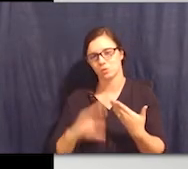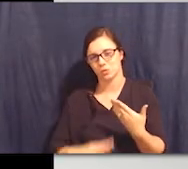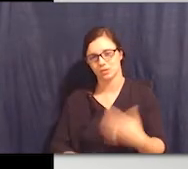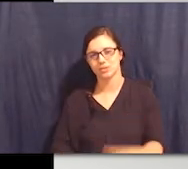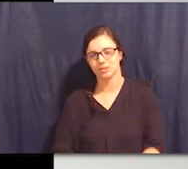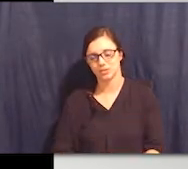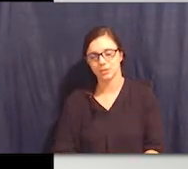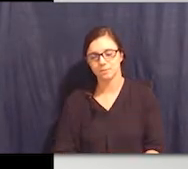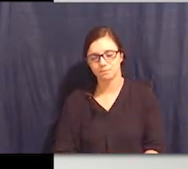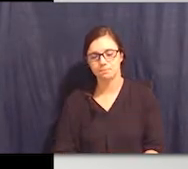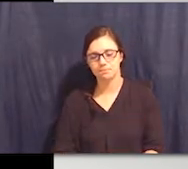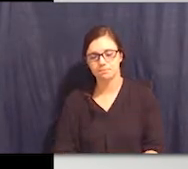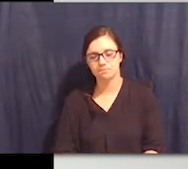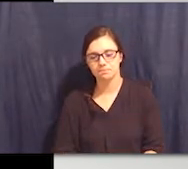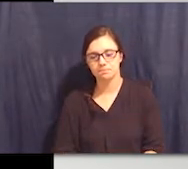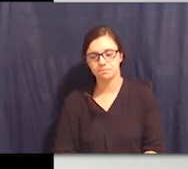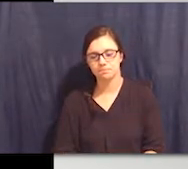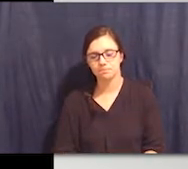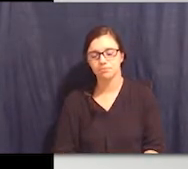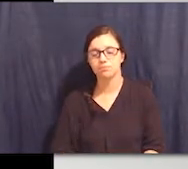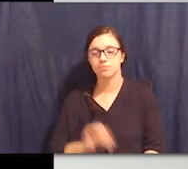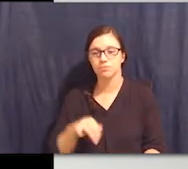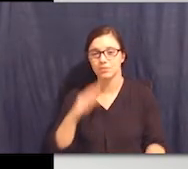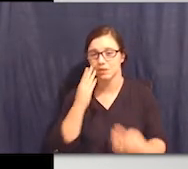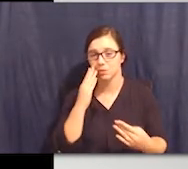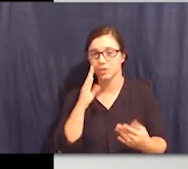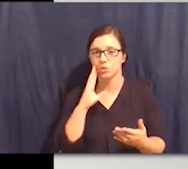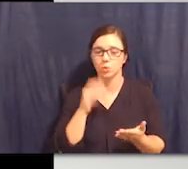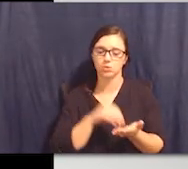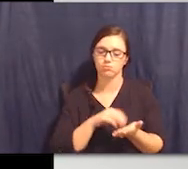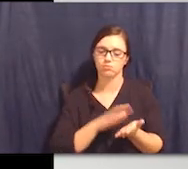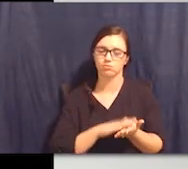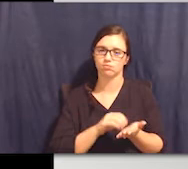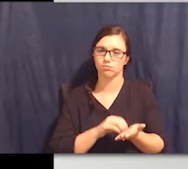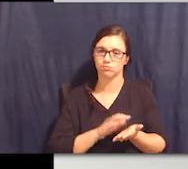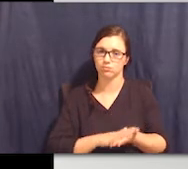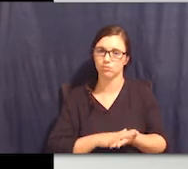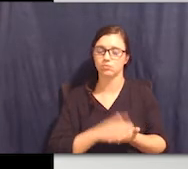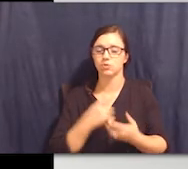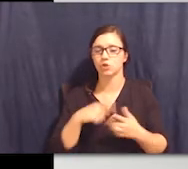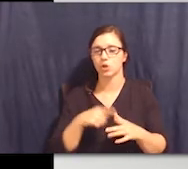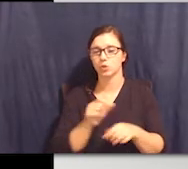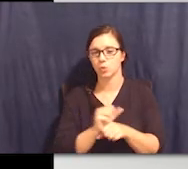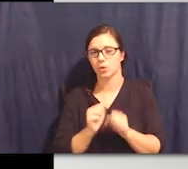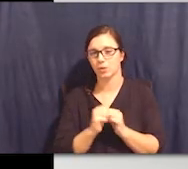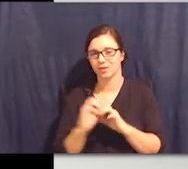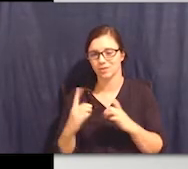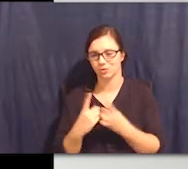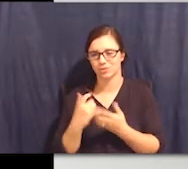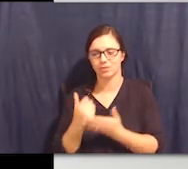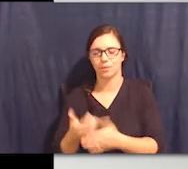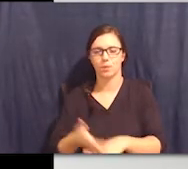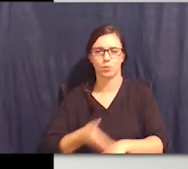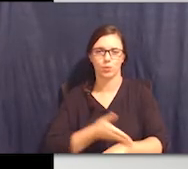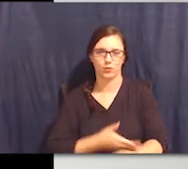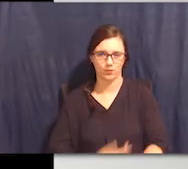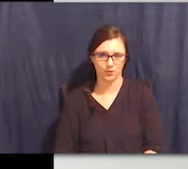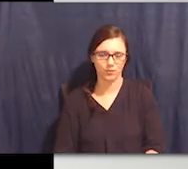with disabilities. So that we track this data, and we're actually beginning some work with districts to help improve that.